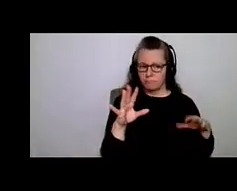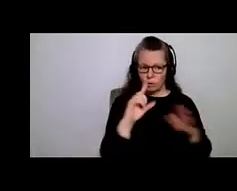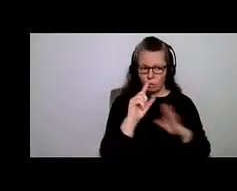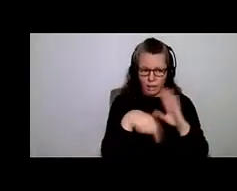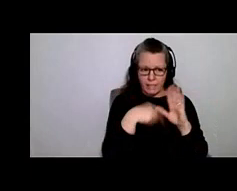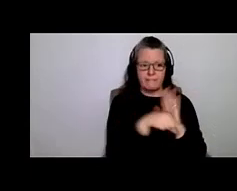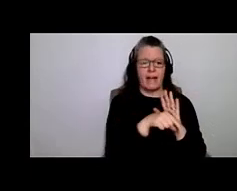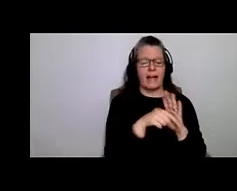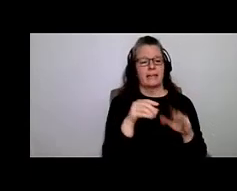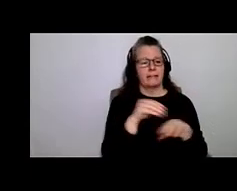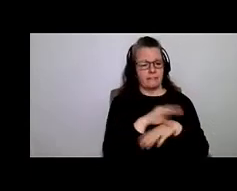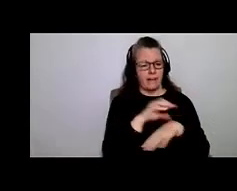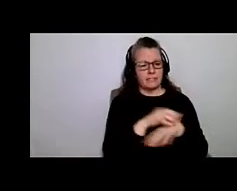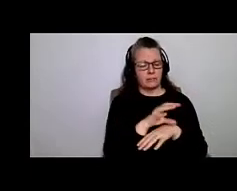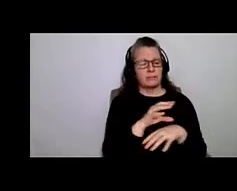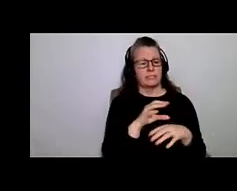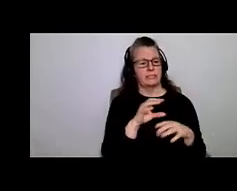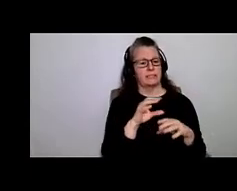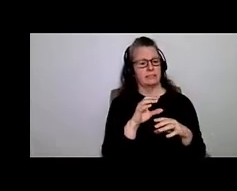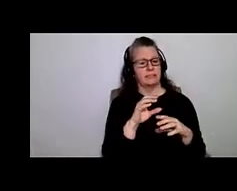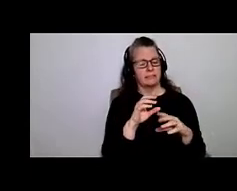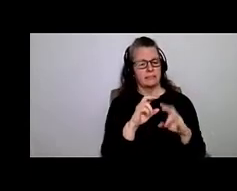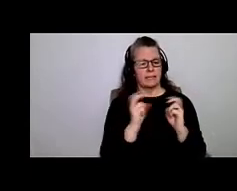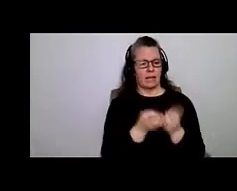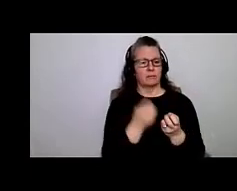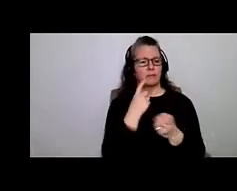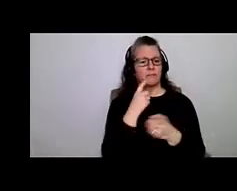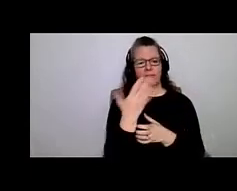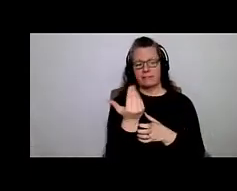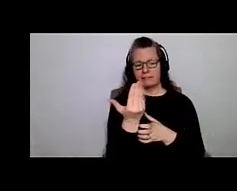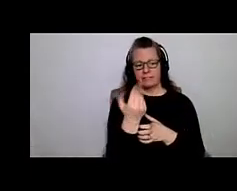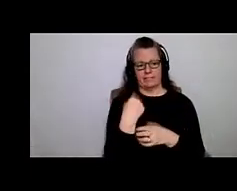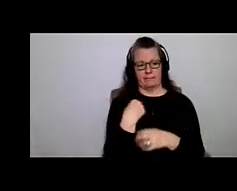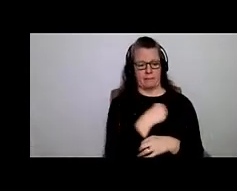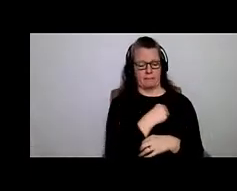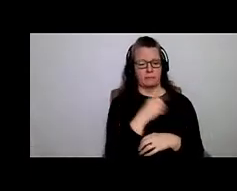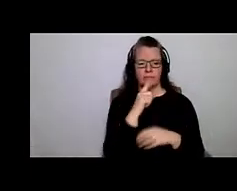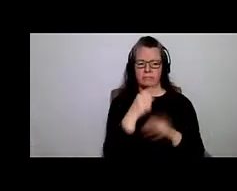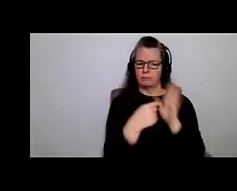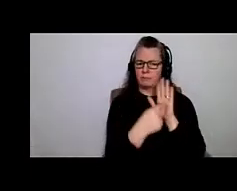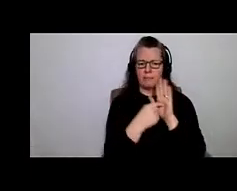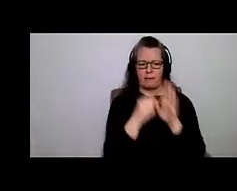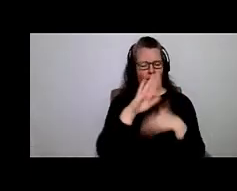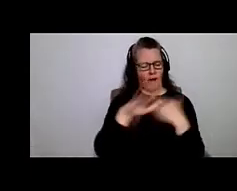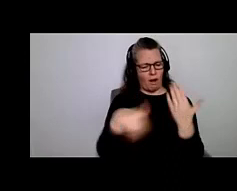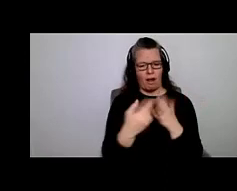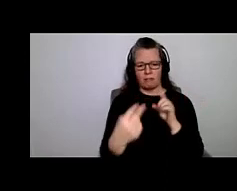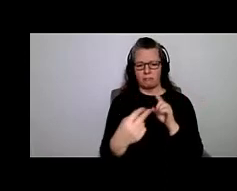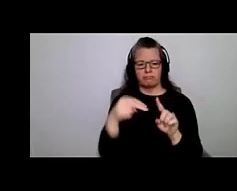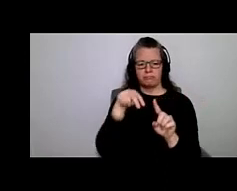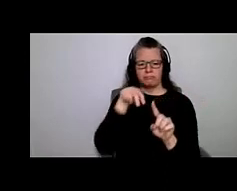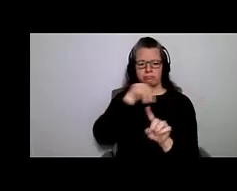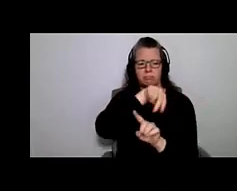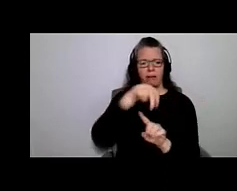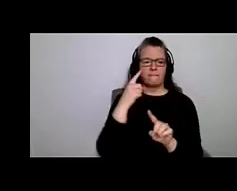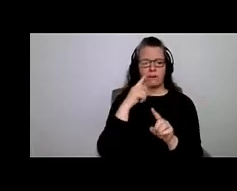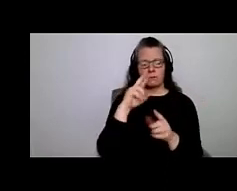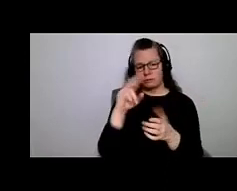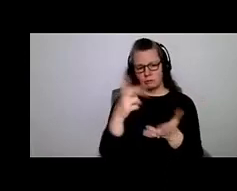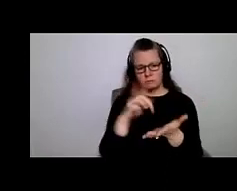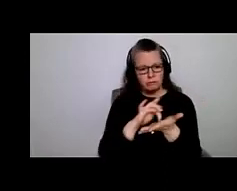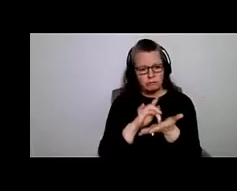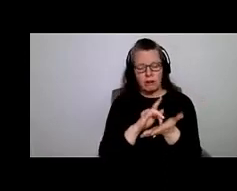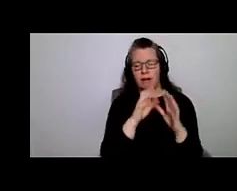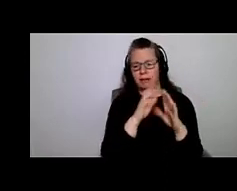qualified advisory council of 15 members that really represents every perspective in the prescription drug supply chain